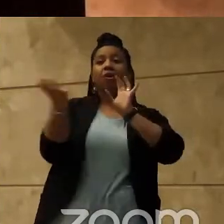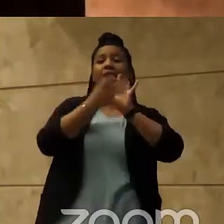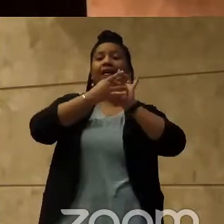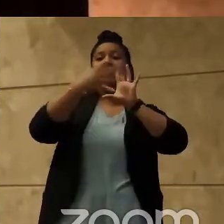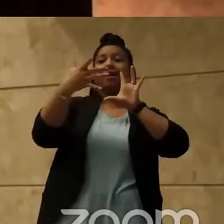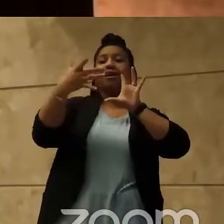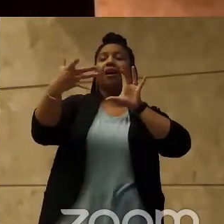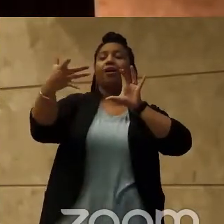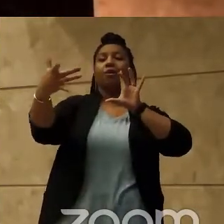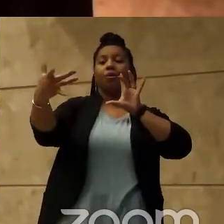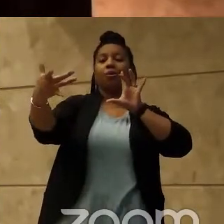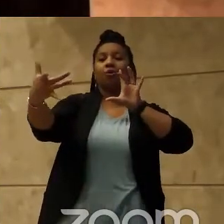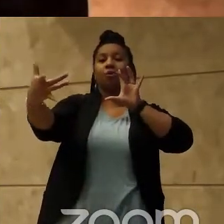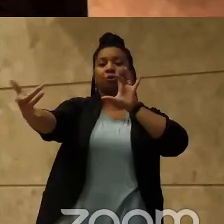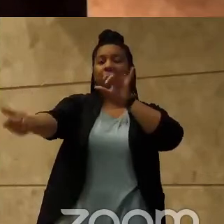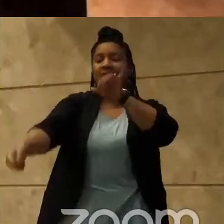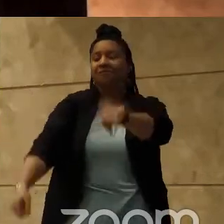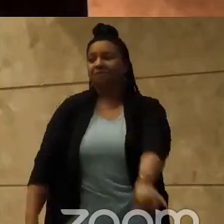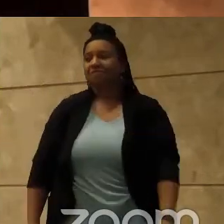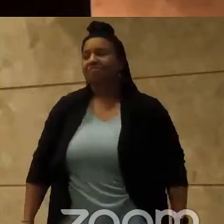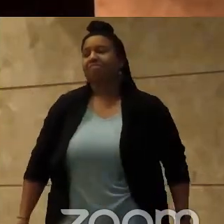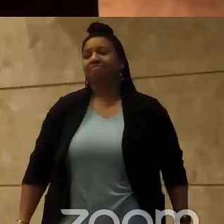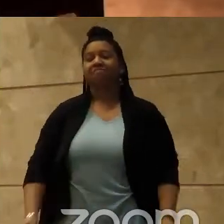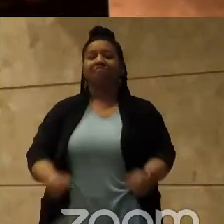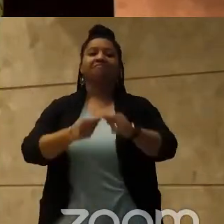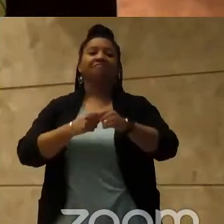bright, Lord,